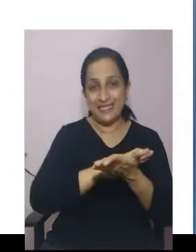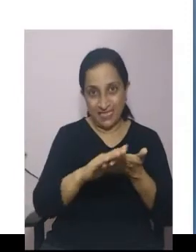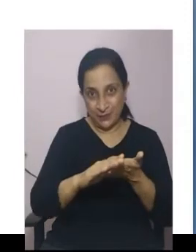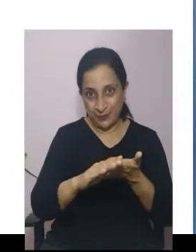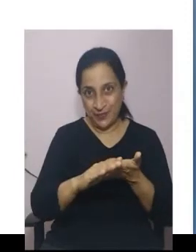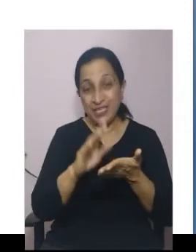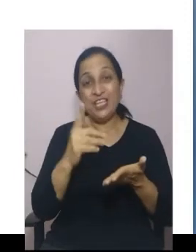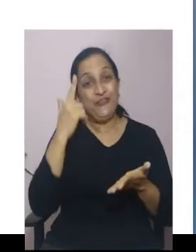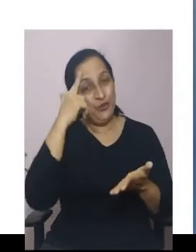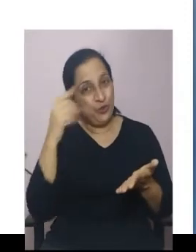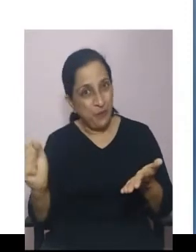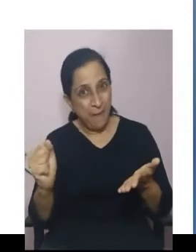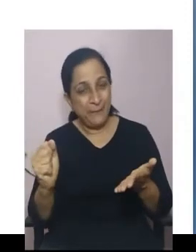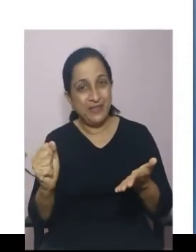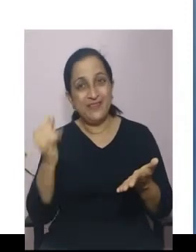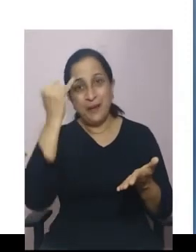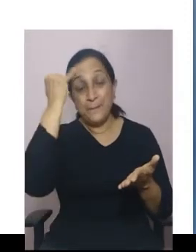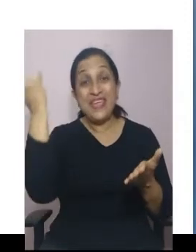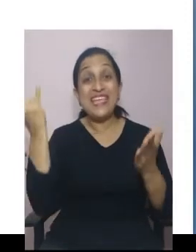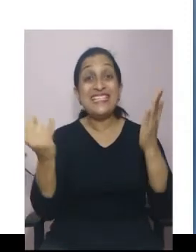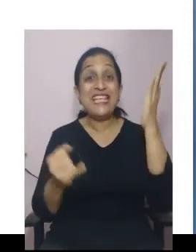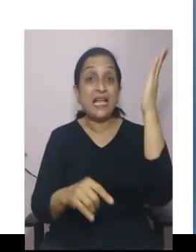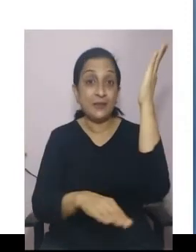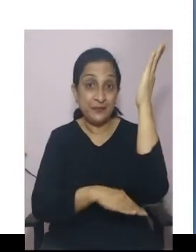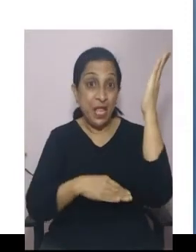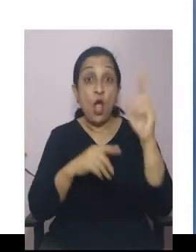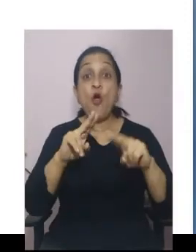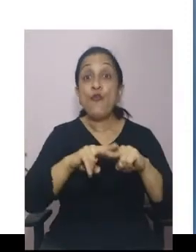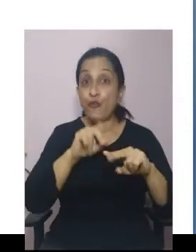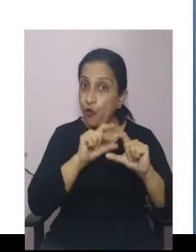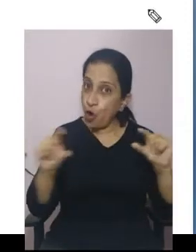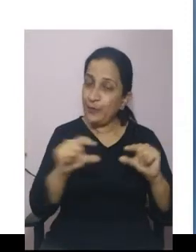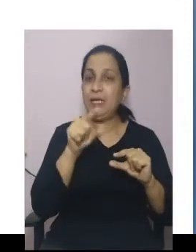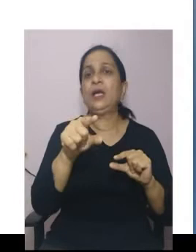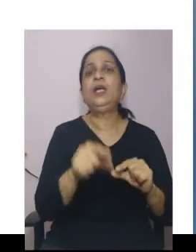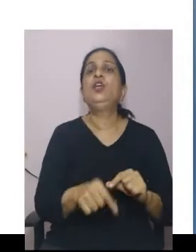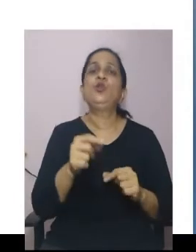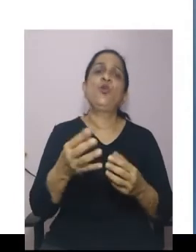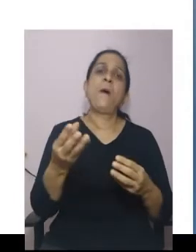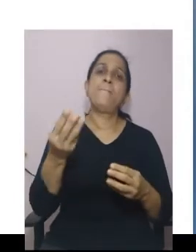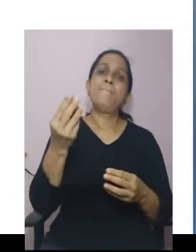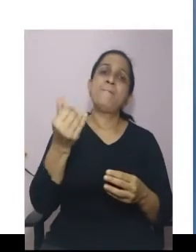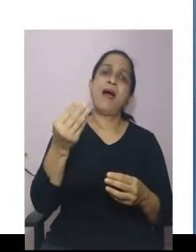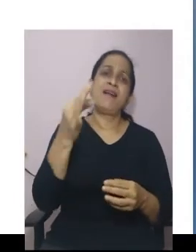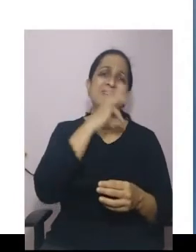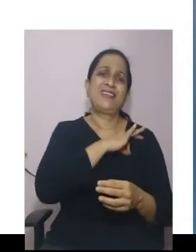and you can easily score 4 marks with this.